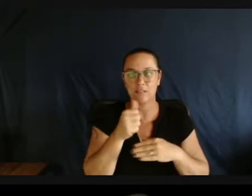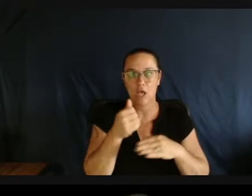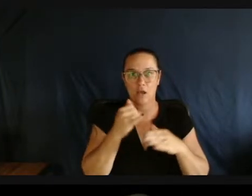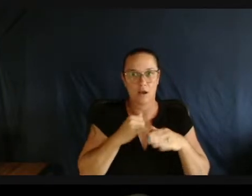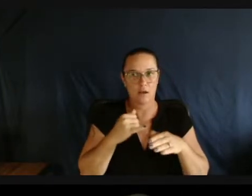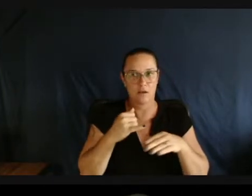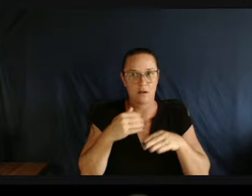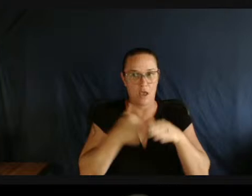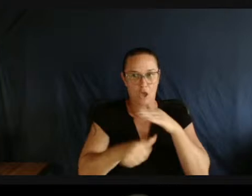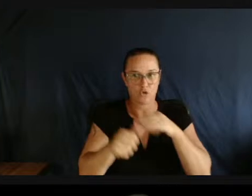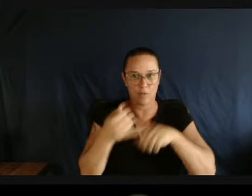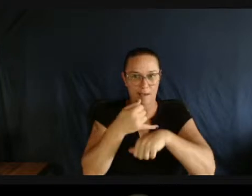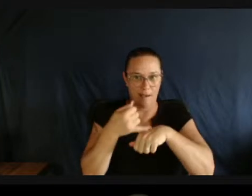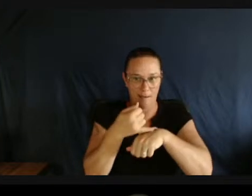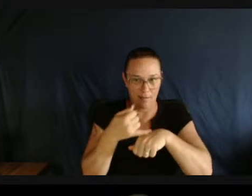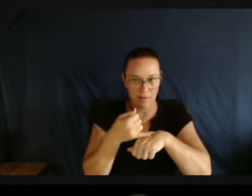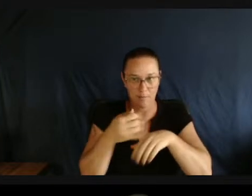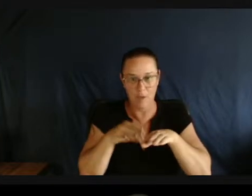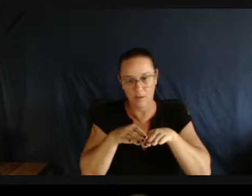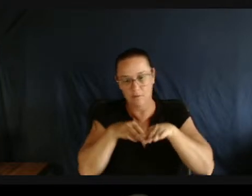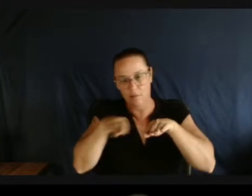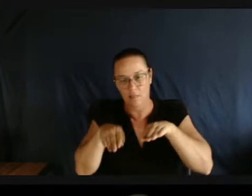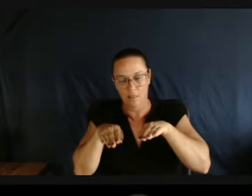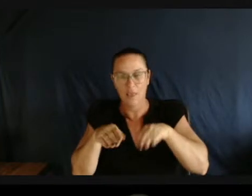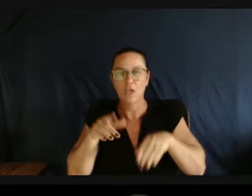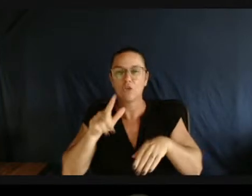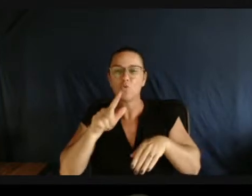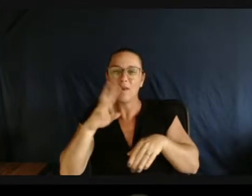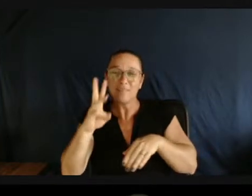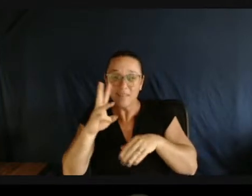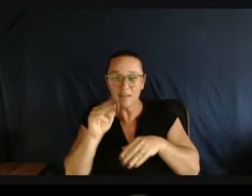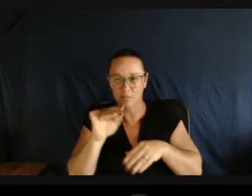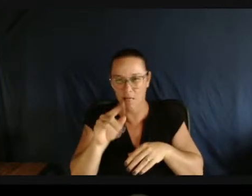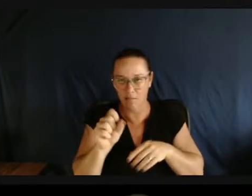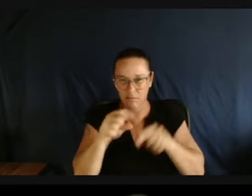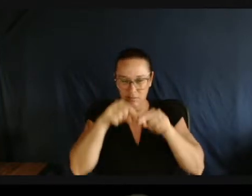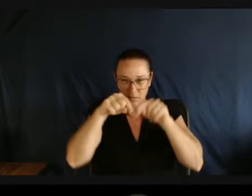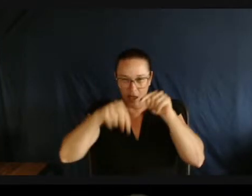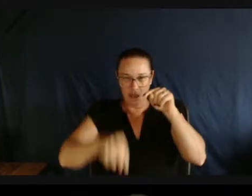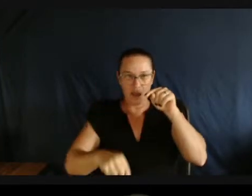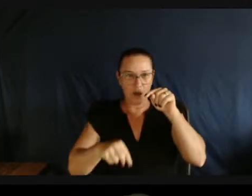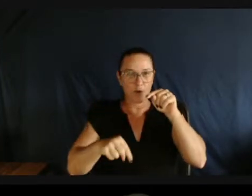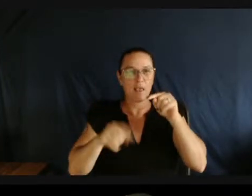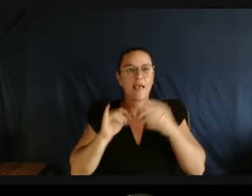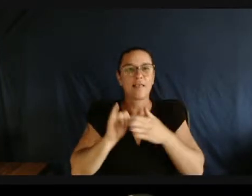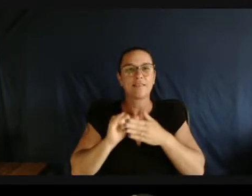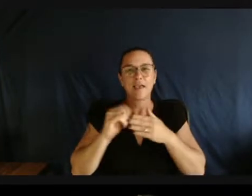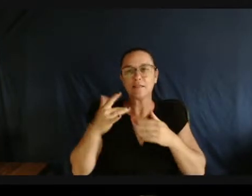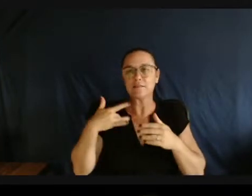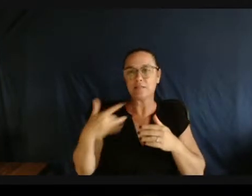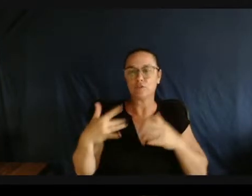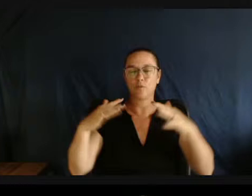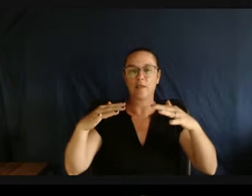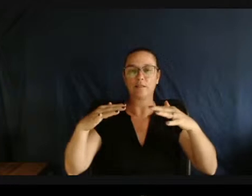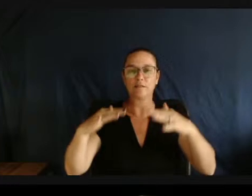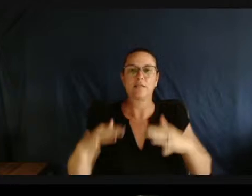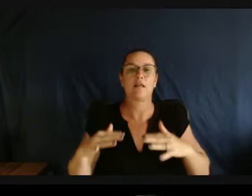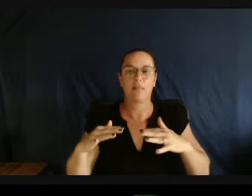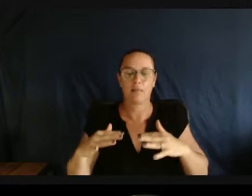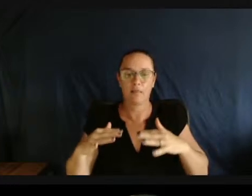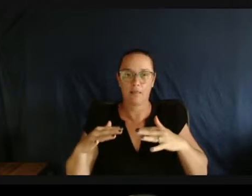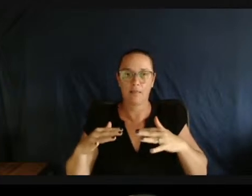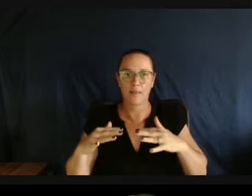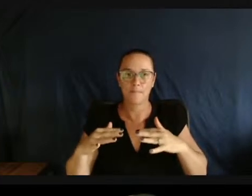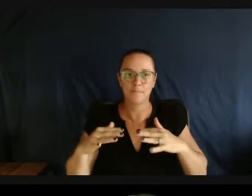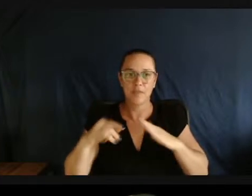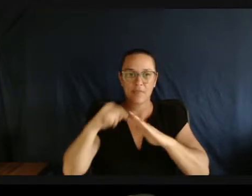south margin of the island here, 26 miles down. Likely one of these settling events in the